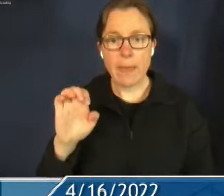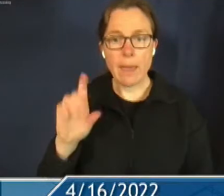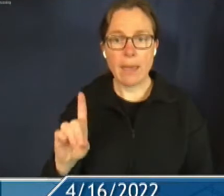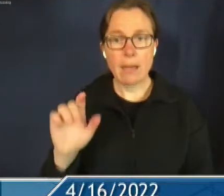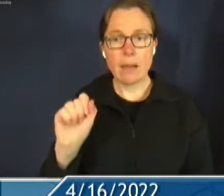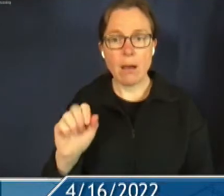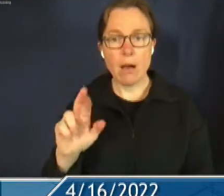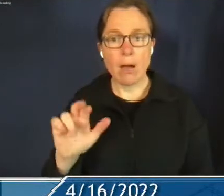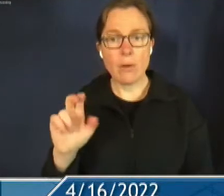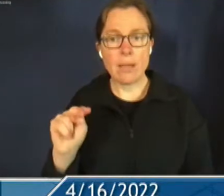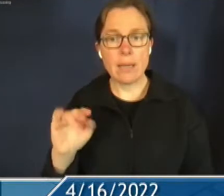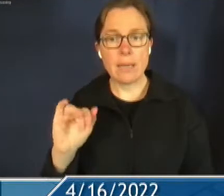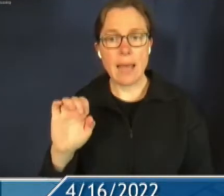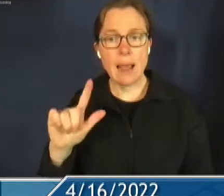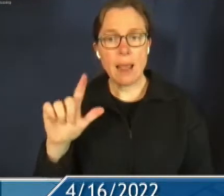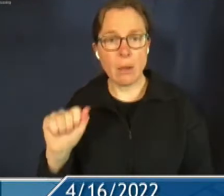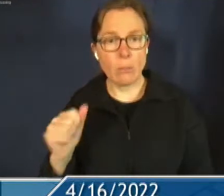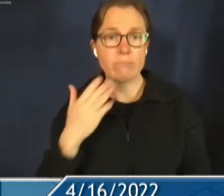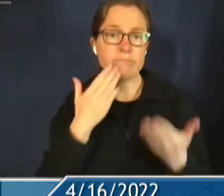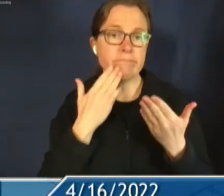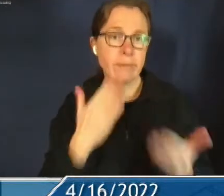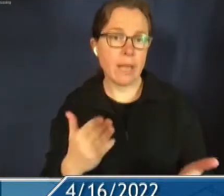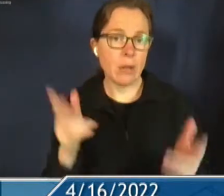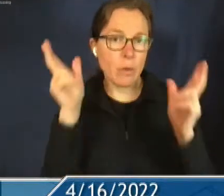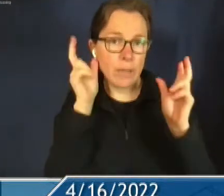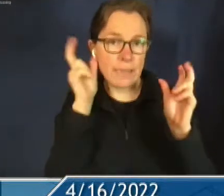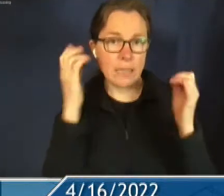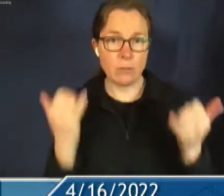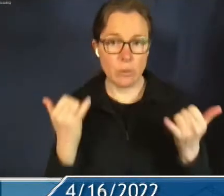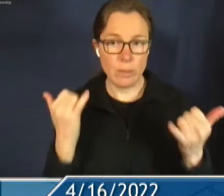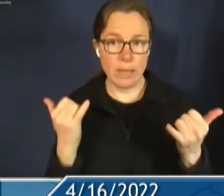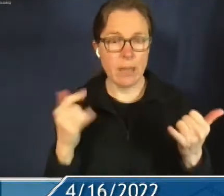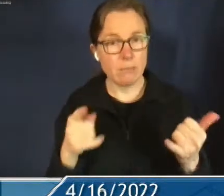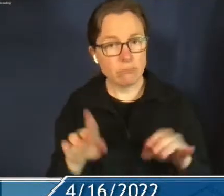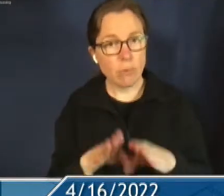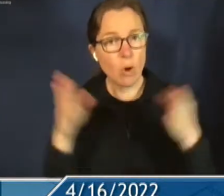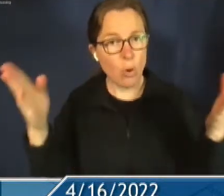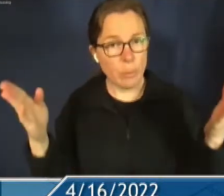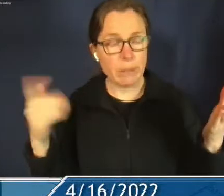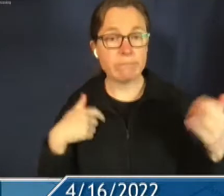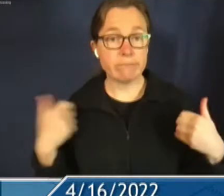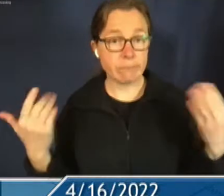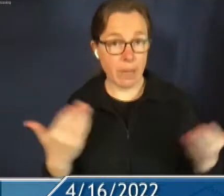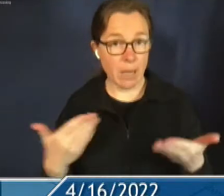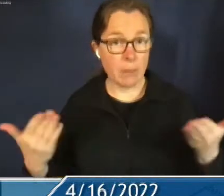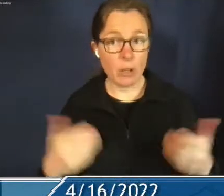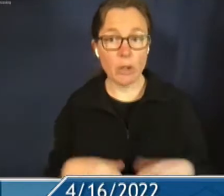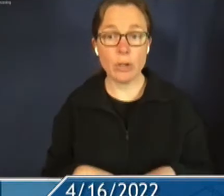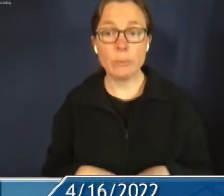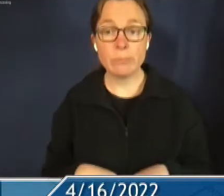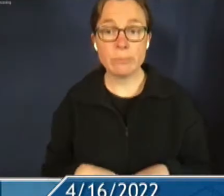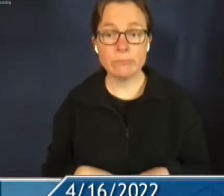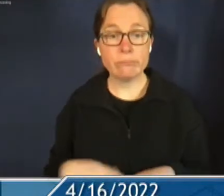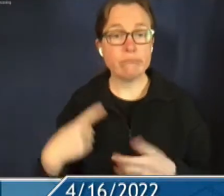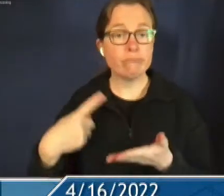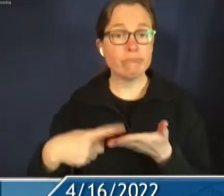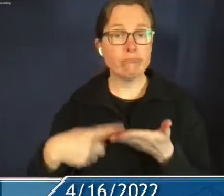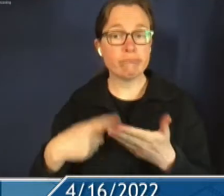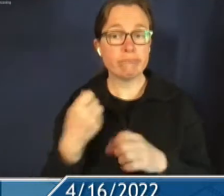Morning. Thank you for listening today and being so open. I'm here to speak mostly about the